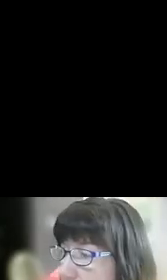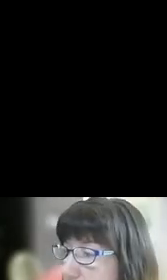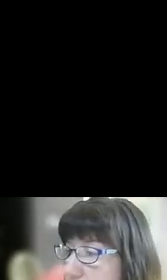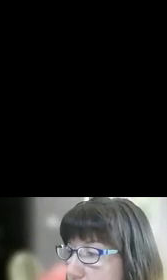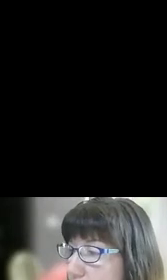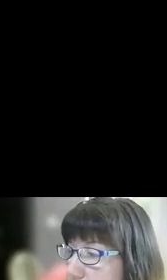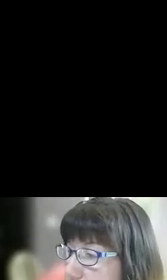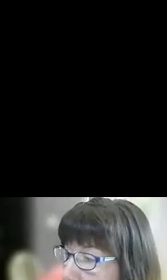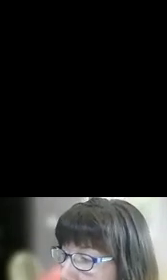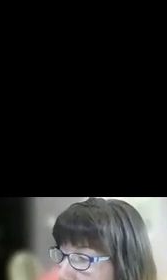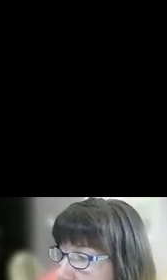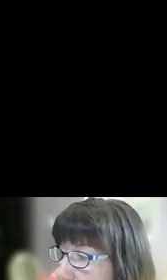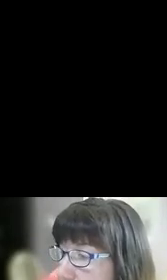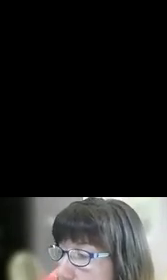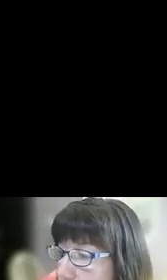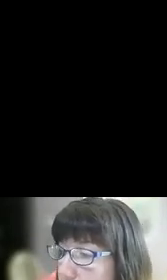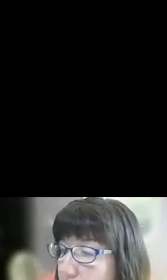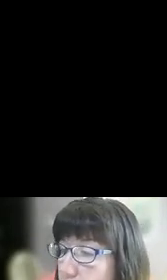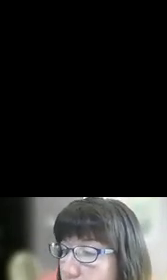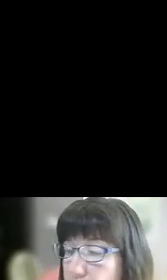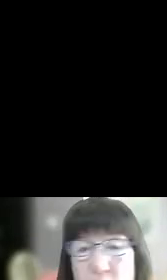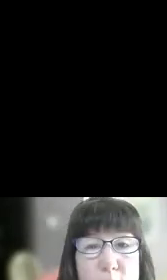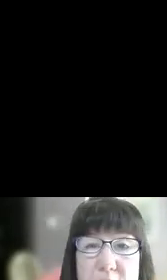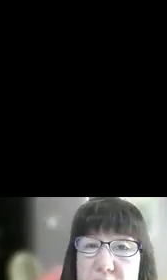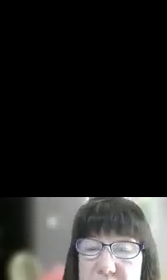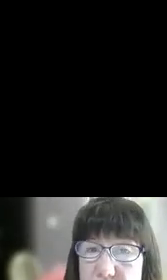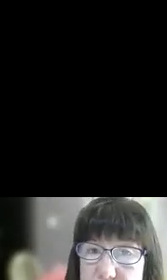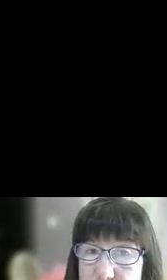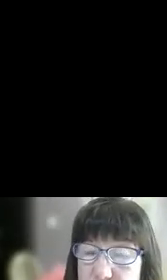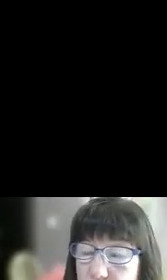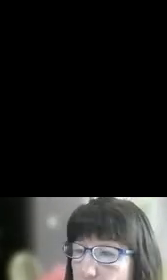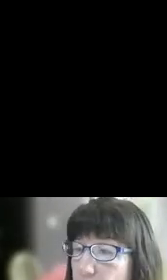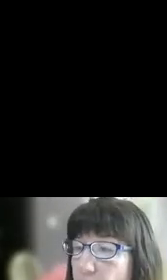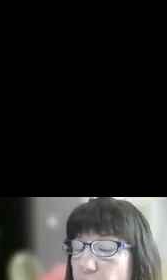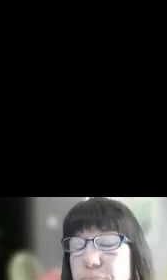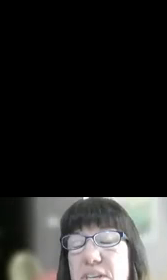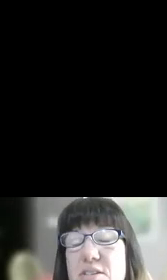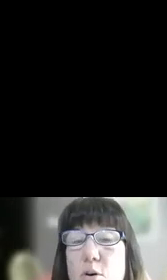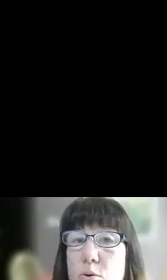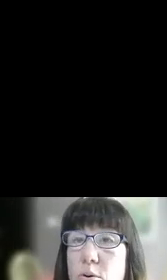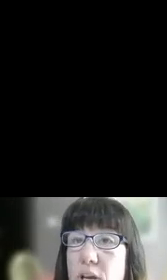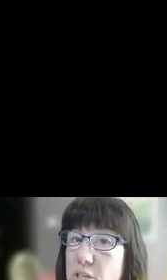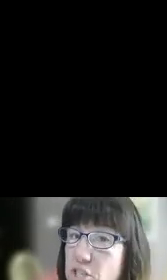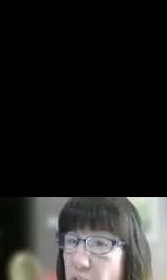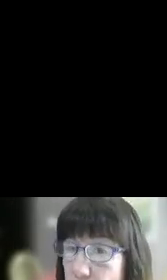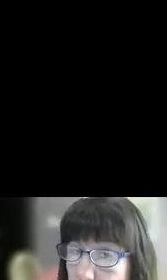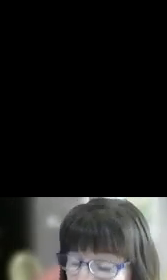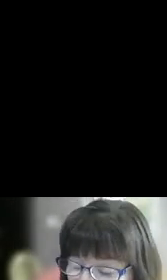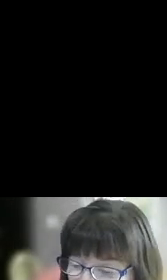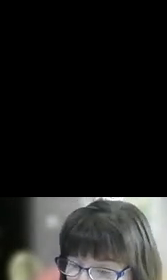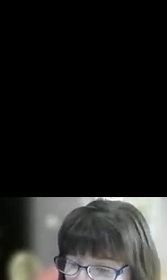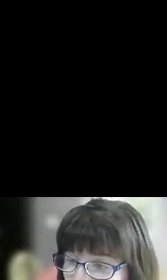particular about job opportunities a co-op program would offer for a political studies major. So in